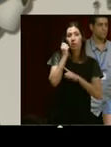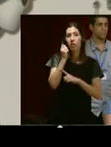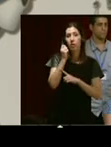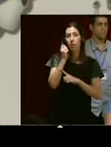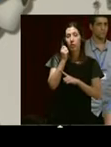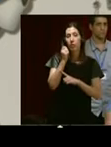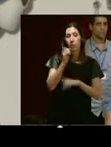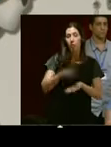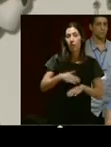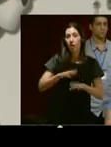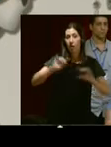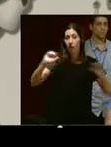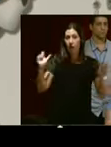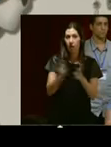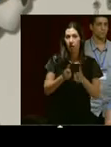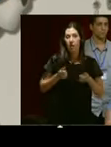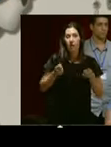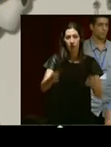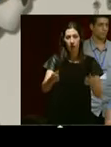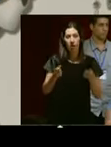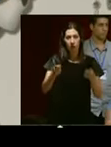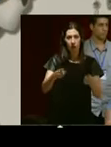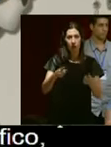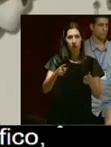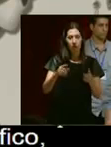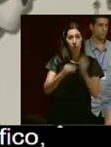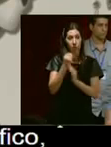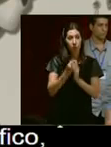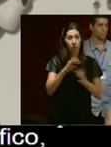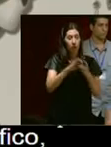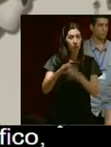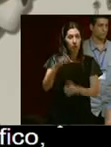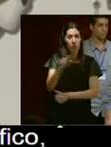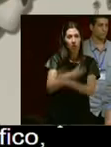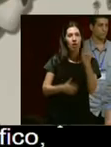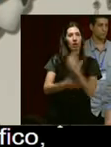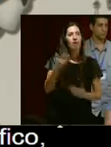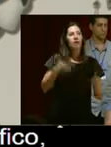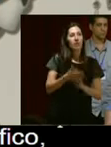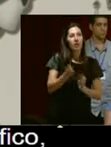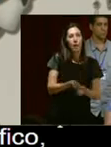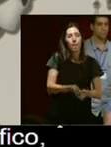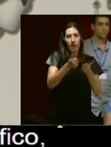like this, because it'll be a great success in terms of reducing cost for